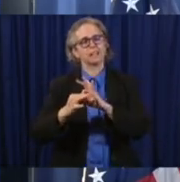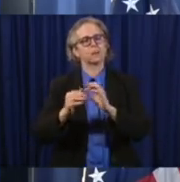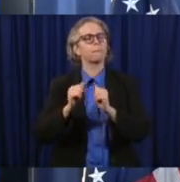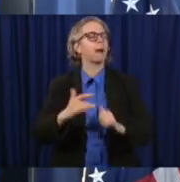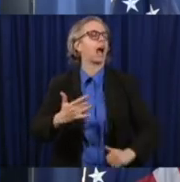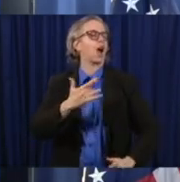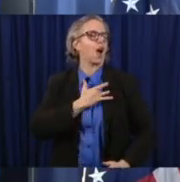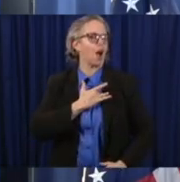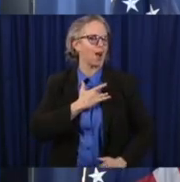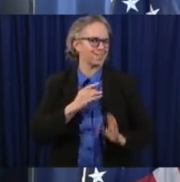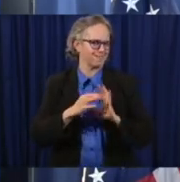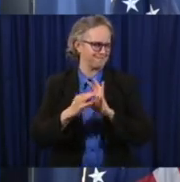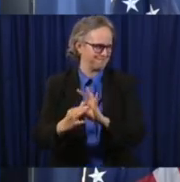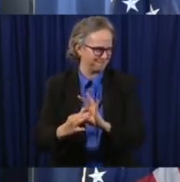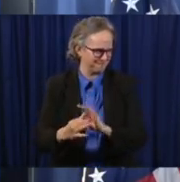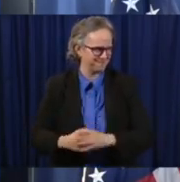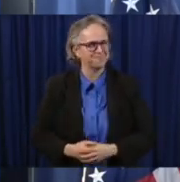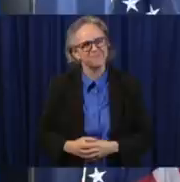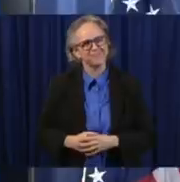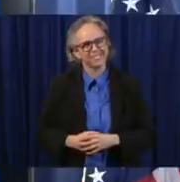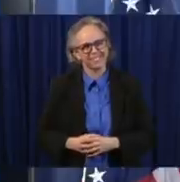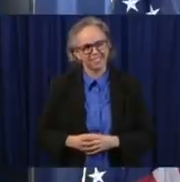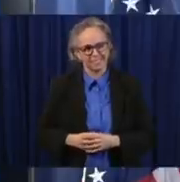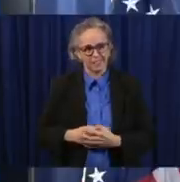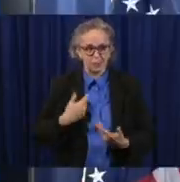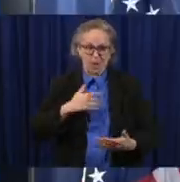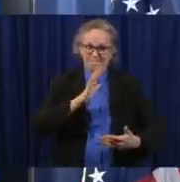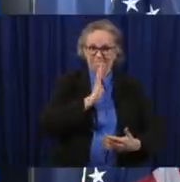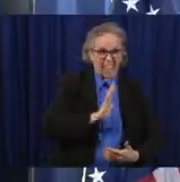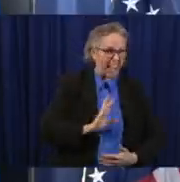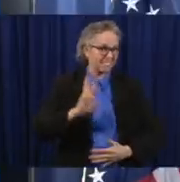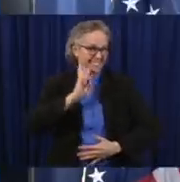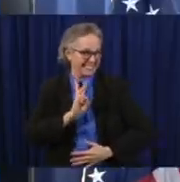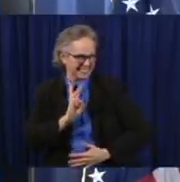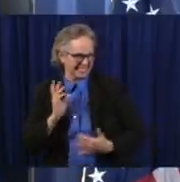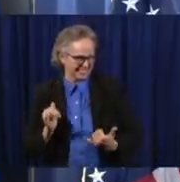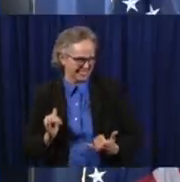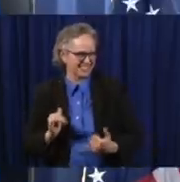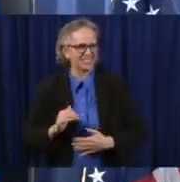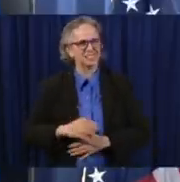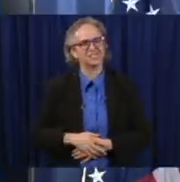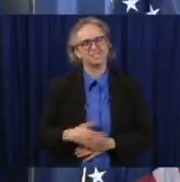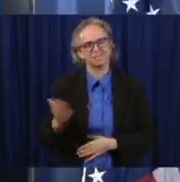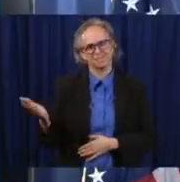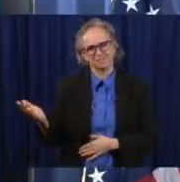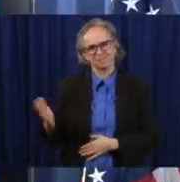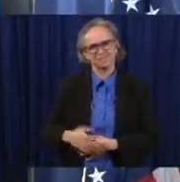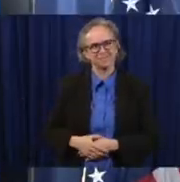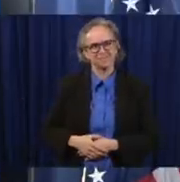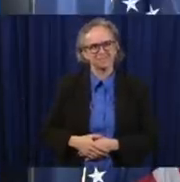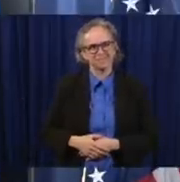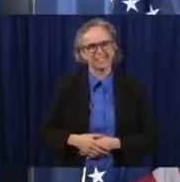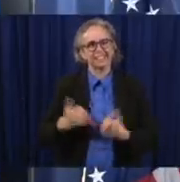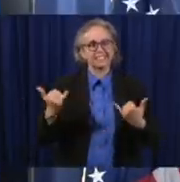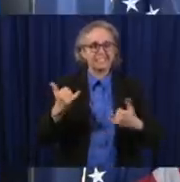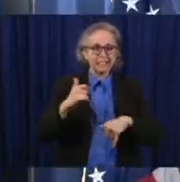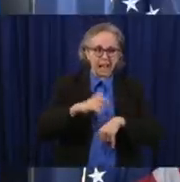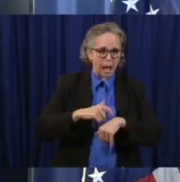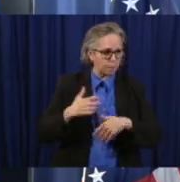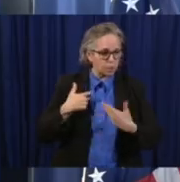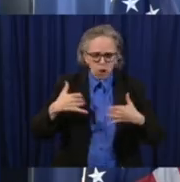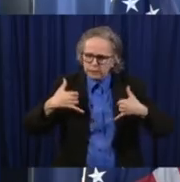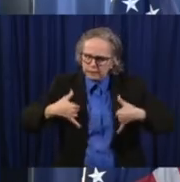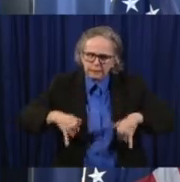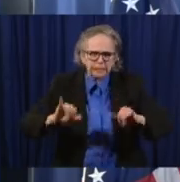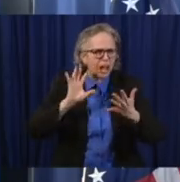We are 5 and 6 years old. And during this time, we are still